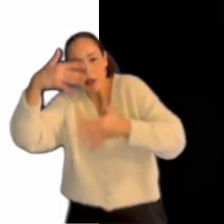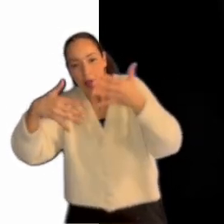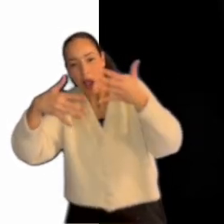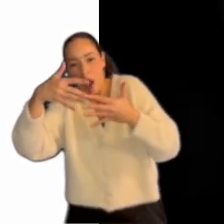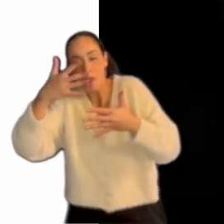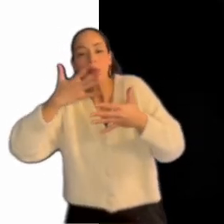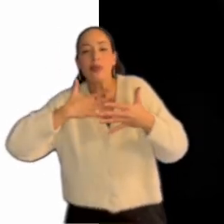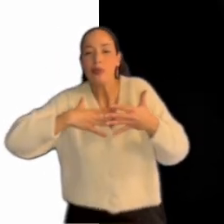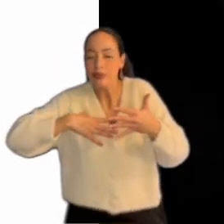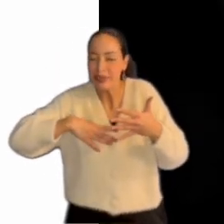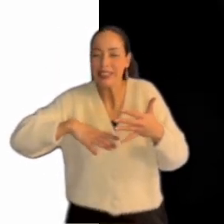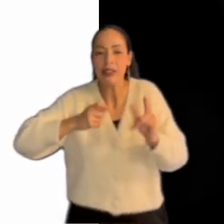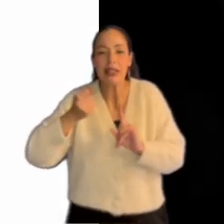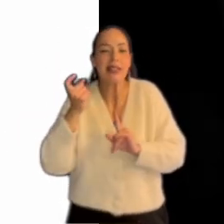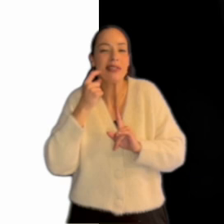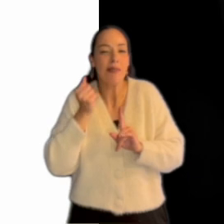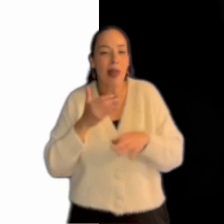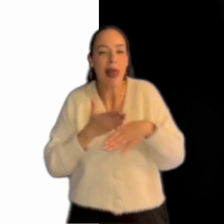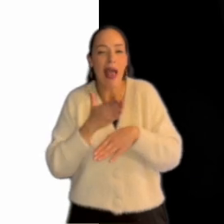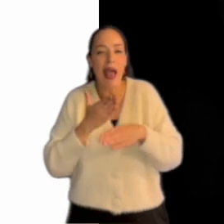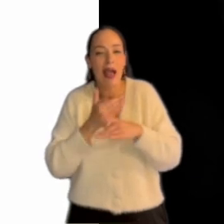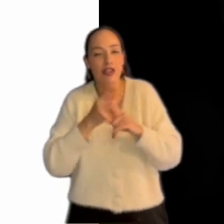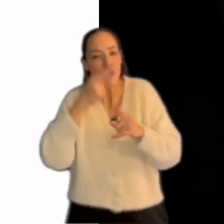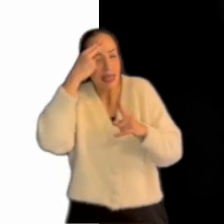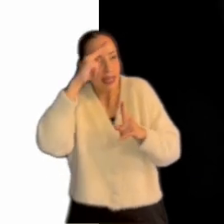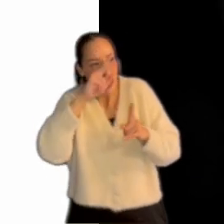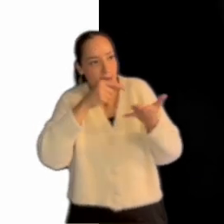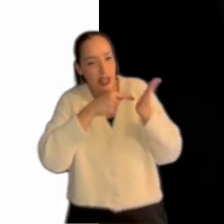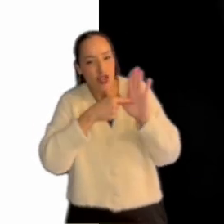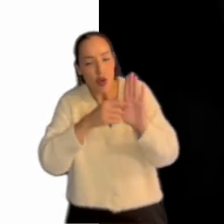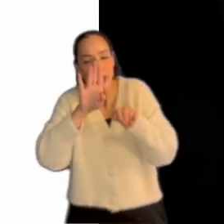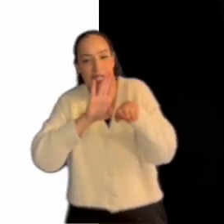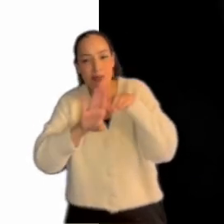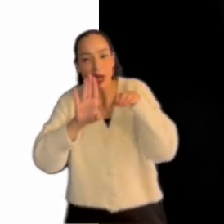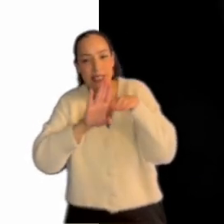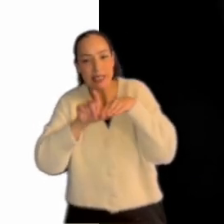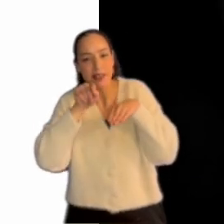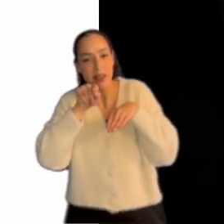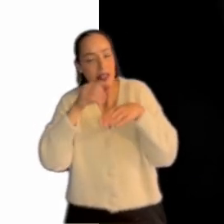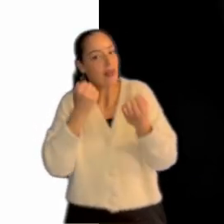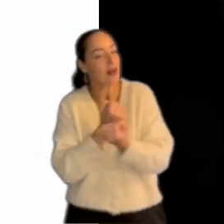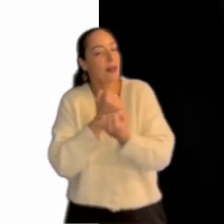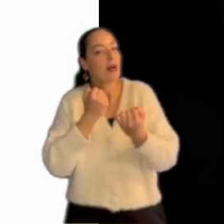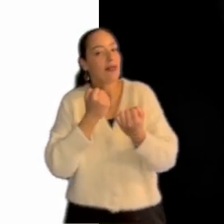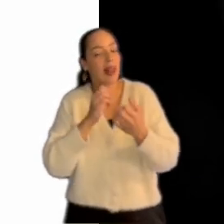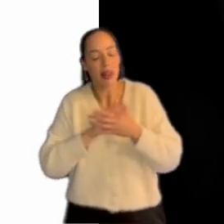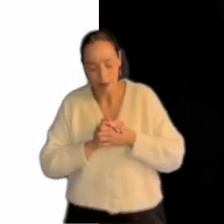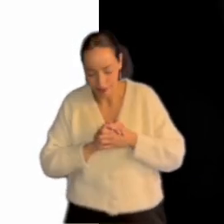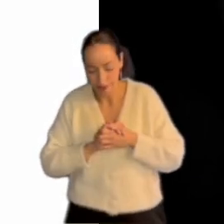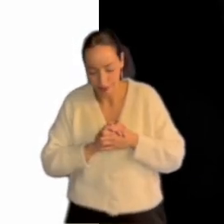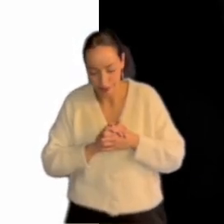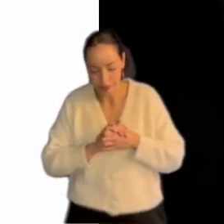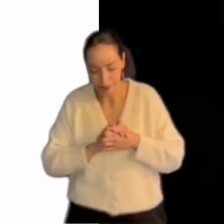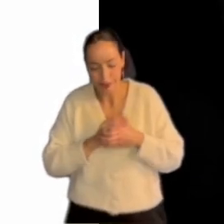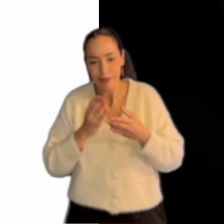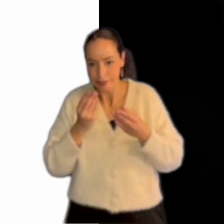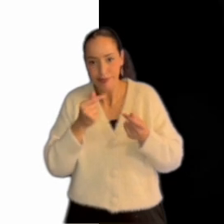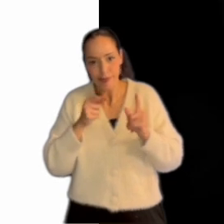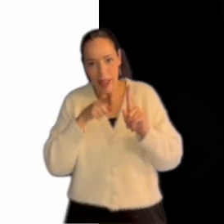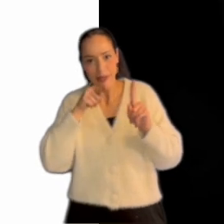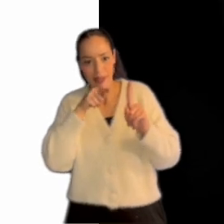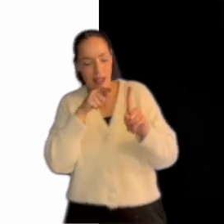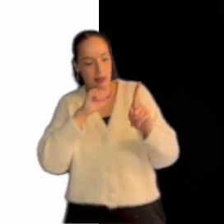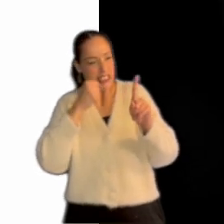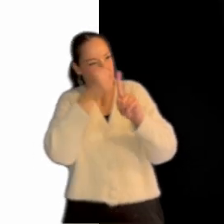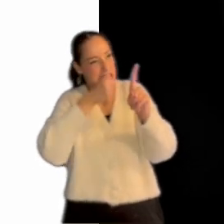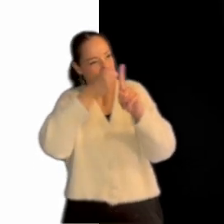and highlighting such practices are, in and of themselves, immensely powerful, at times acting as a catalyst for change. This